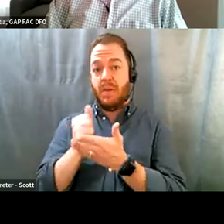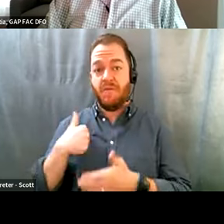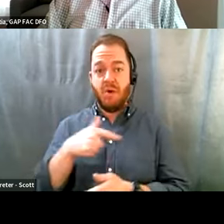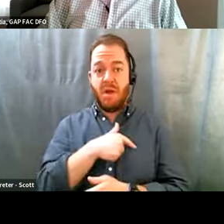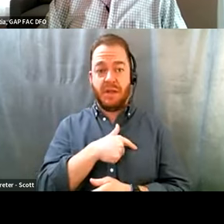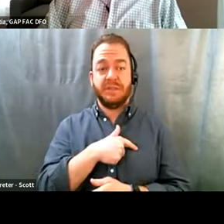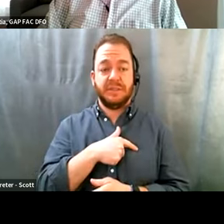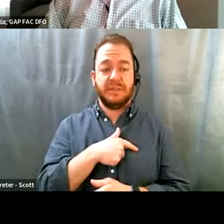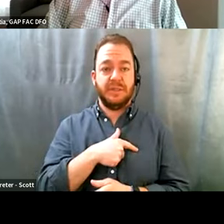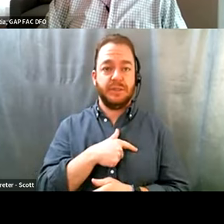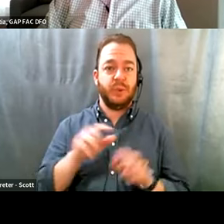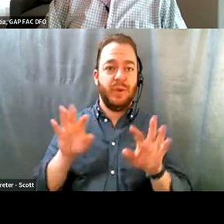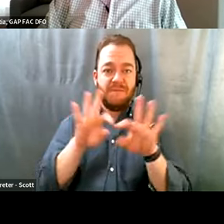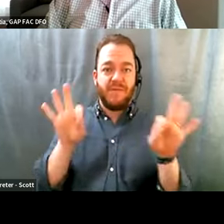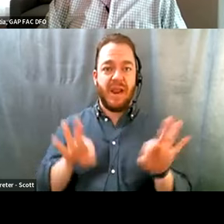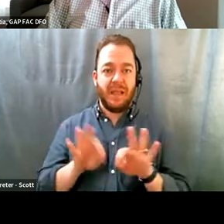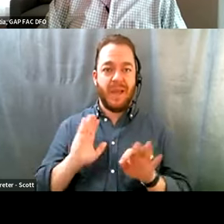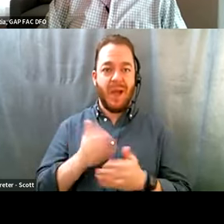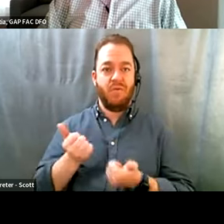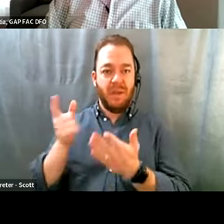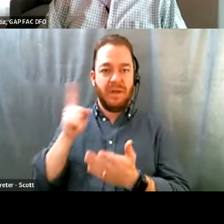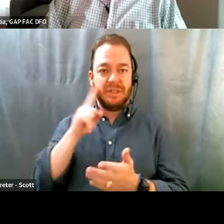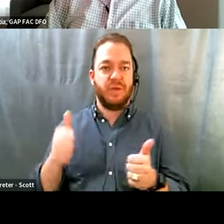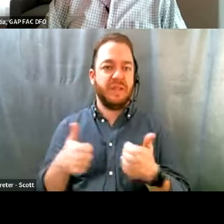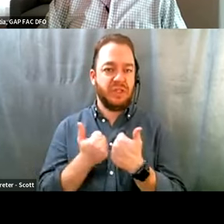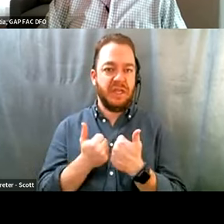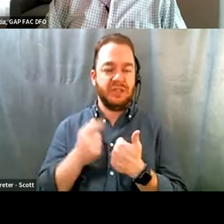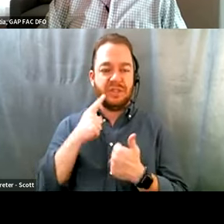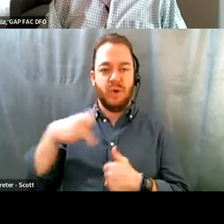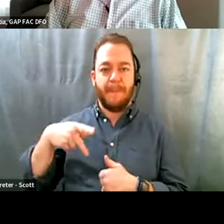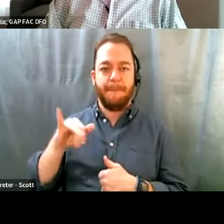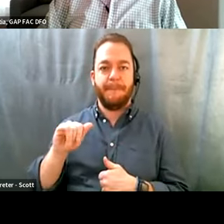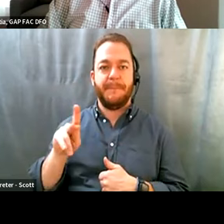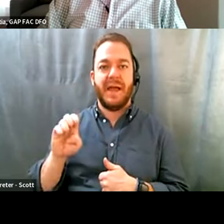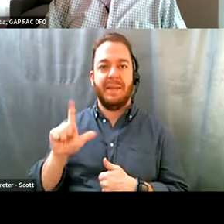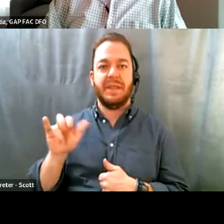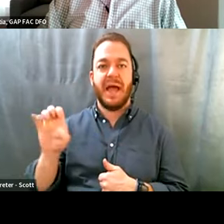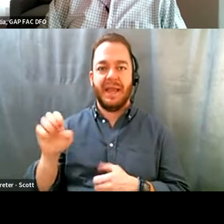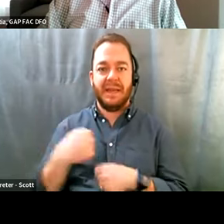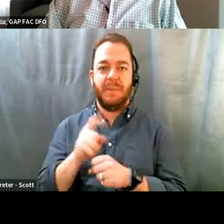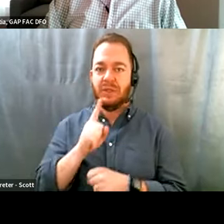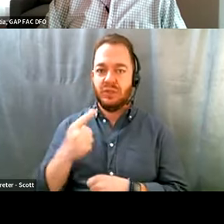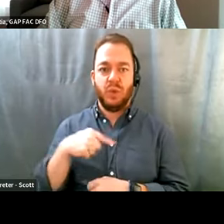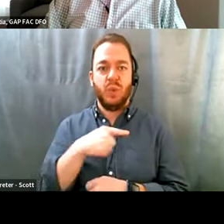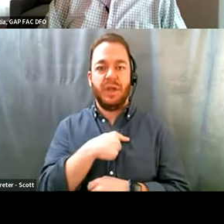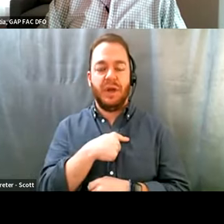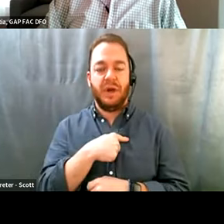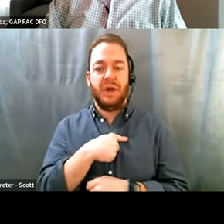out our recommendation on the challenges. So the pipeline and, you know, making sure we're